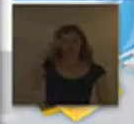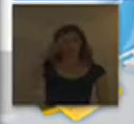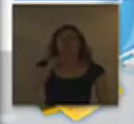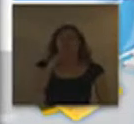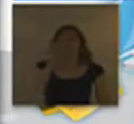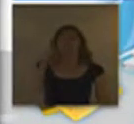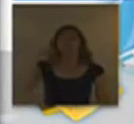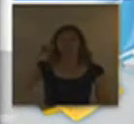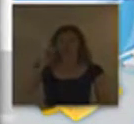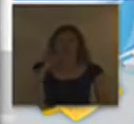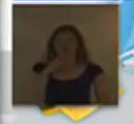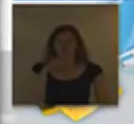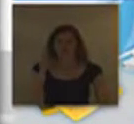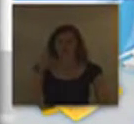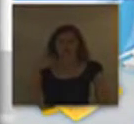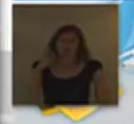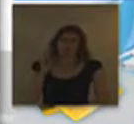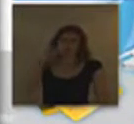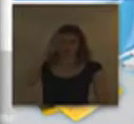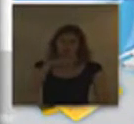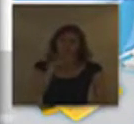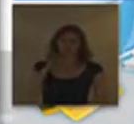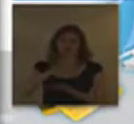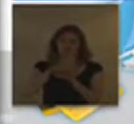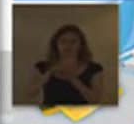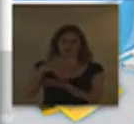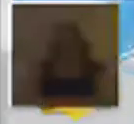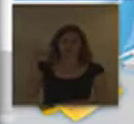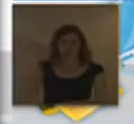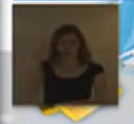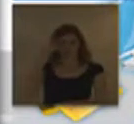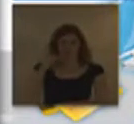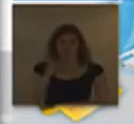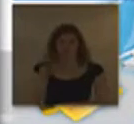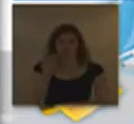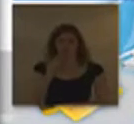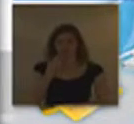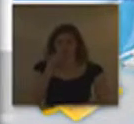deaf parents, or parents that can dominate sign language. So